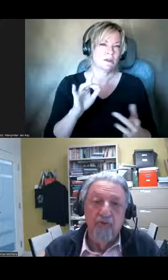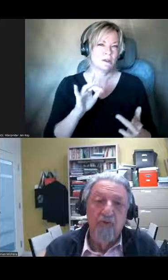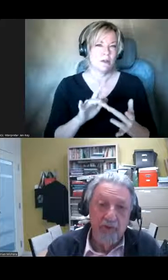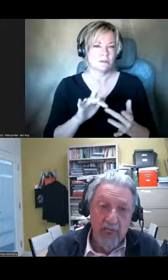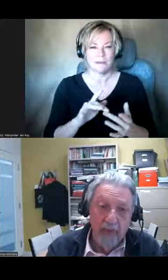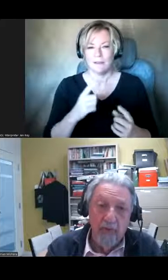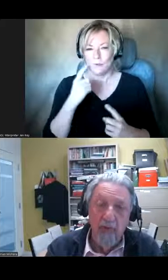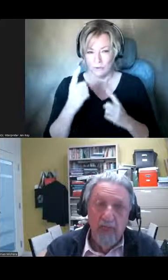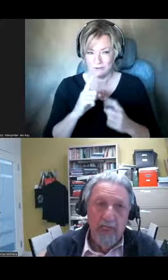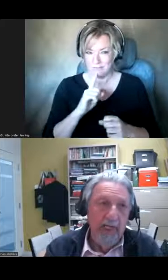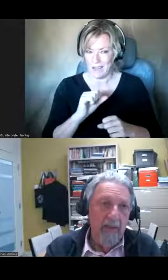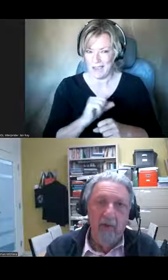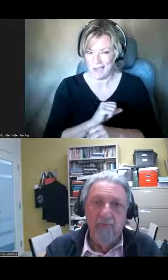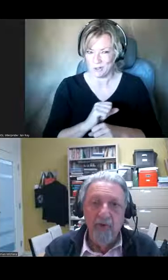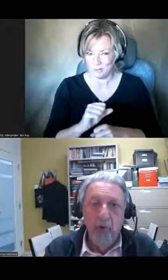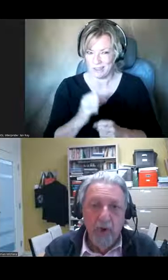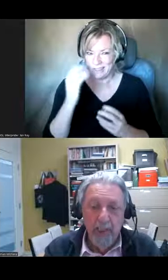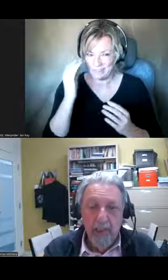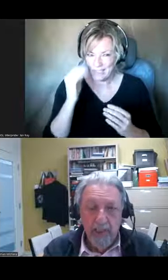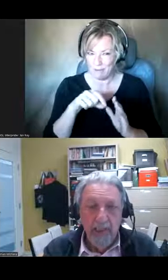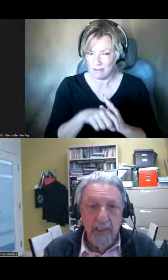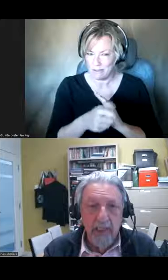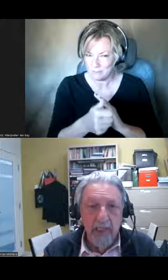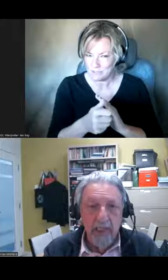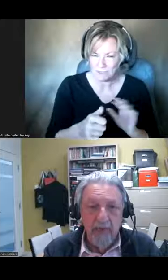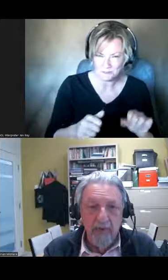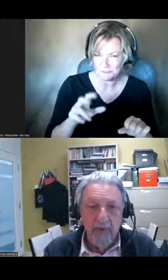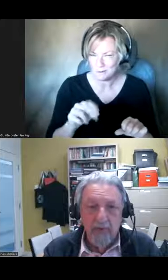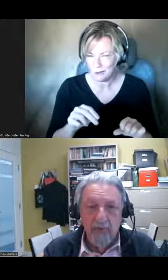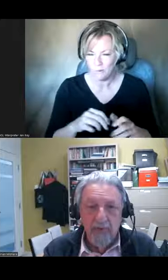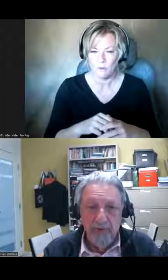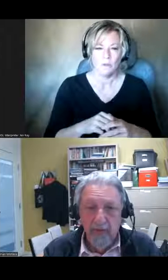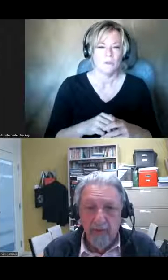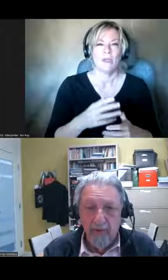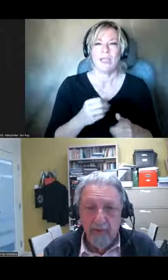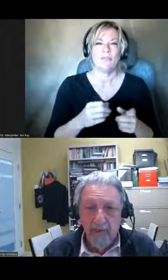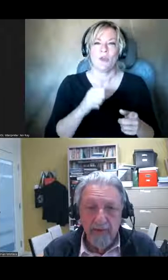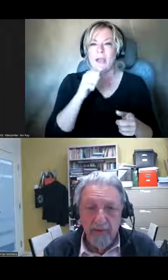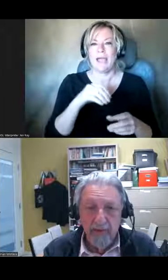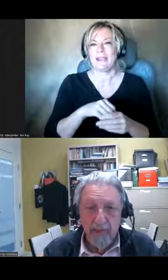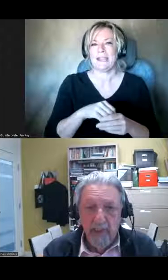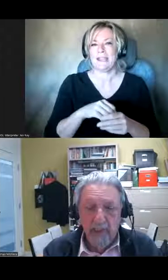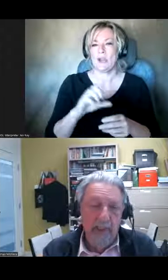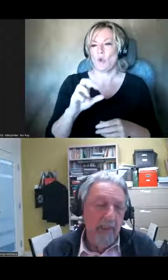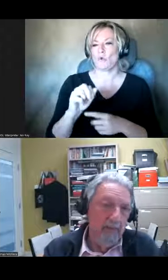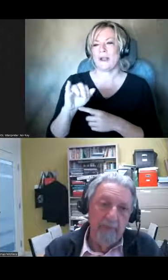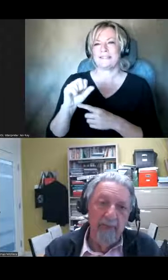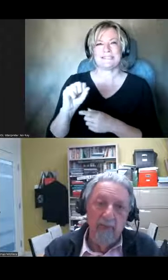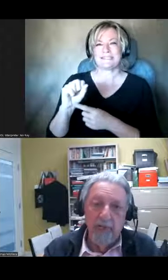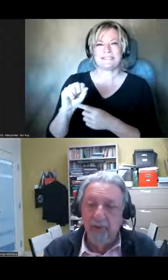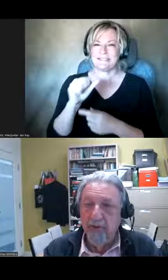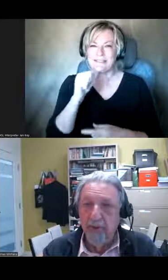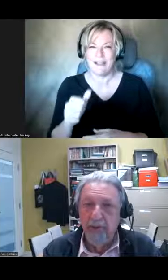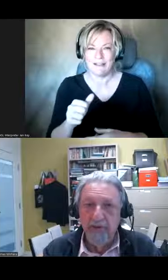actually suicidal, and often not in a current suicidal crisis. And the